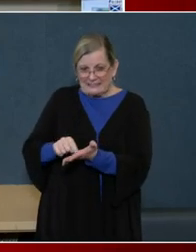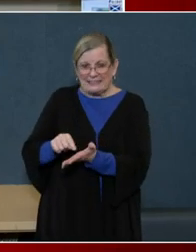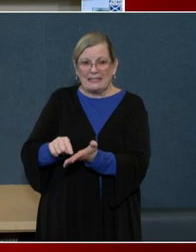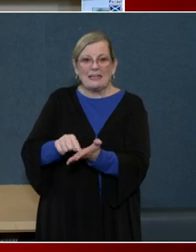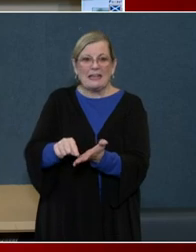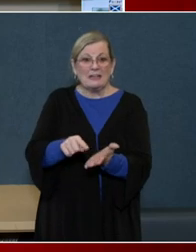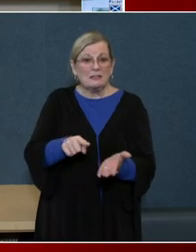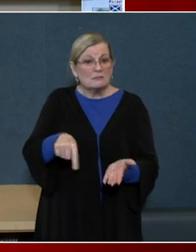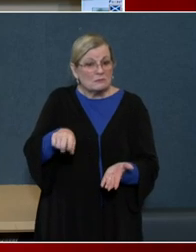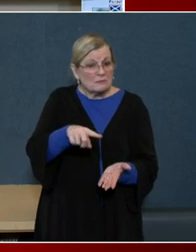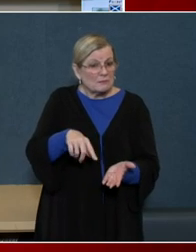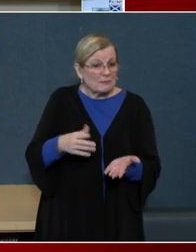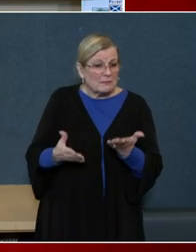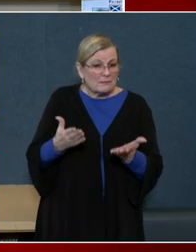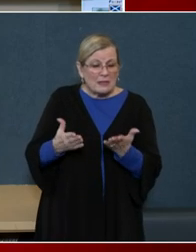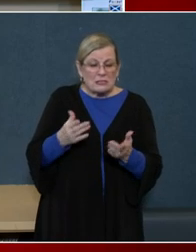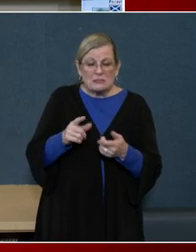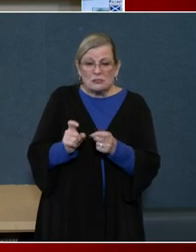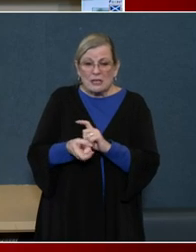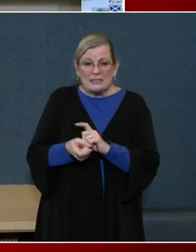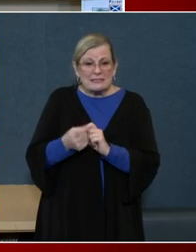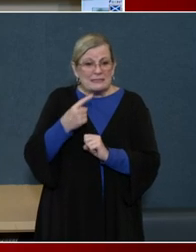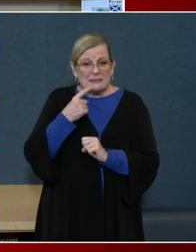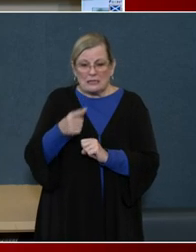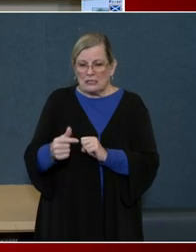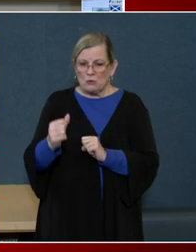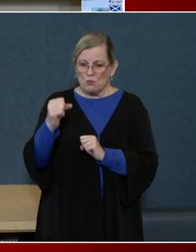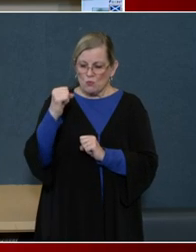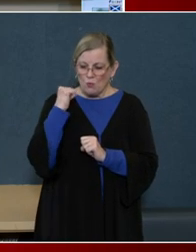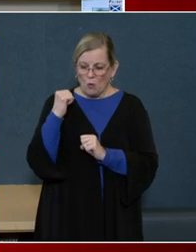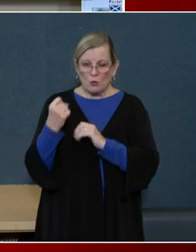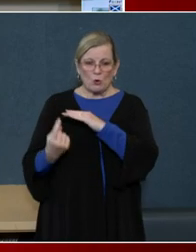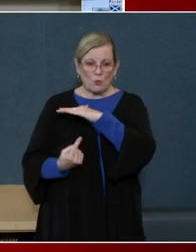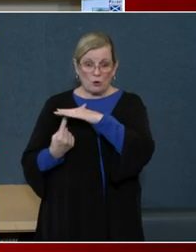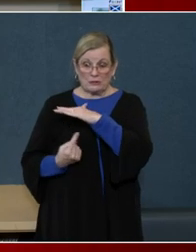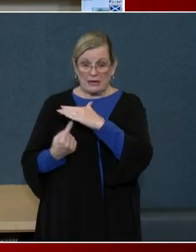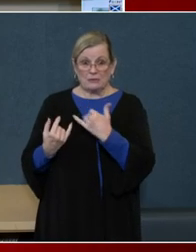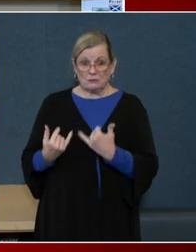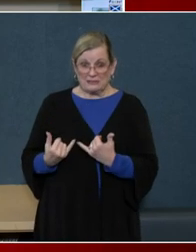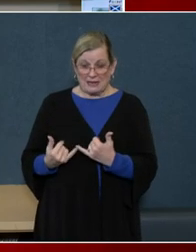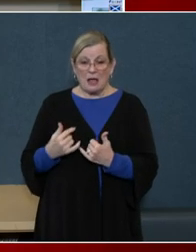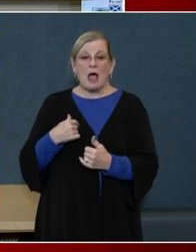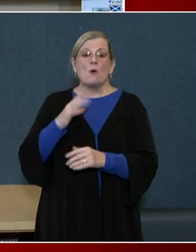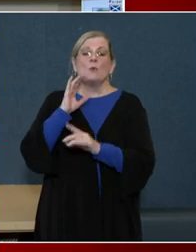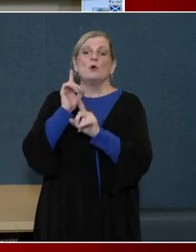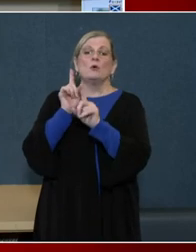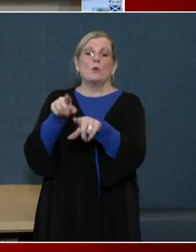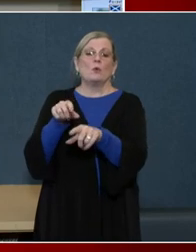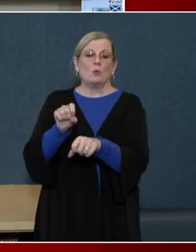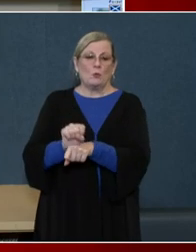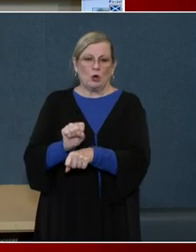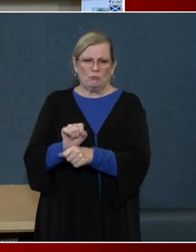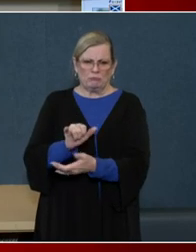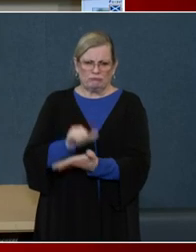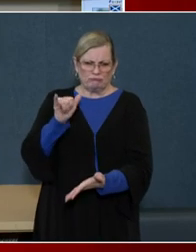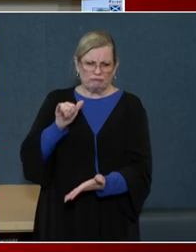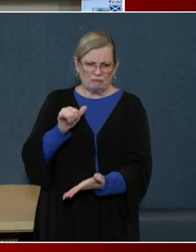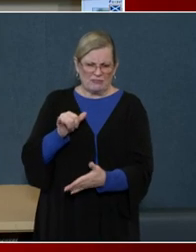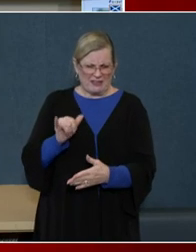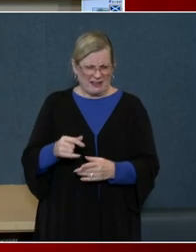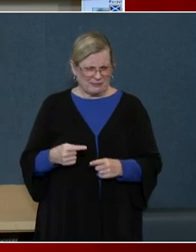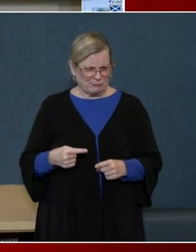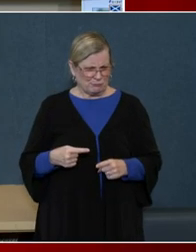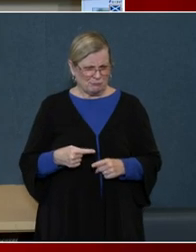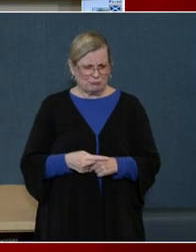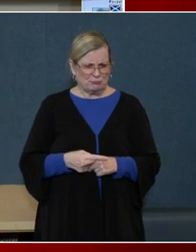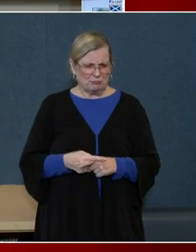change. He has said that he is not going to quarantine for 14 days. He intends to show up for work. That seems to be in violation of the public health code that DC